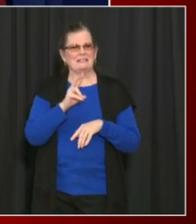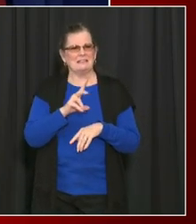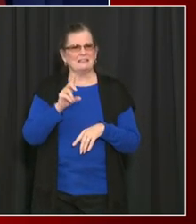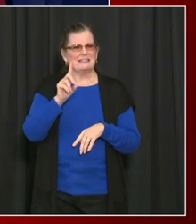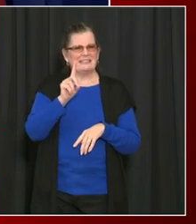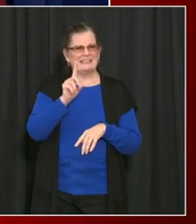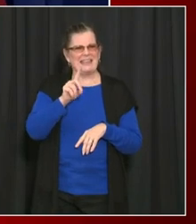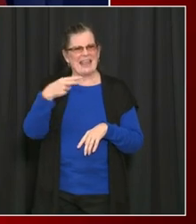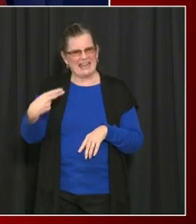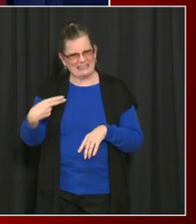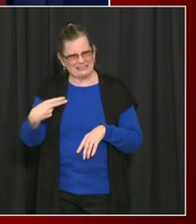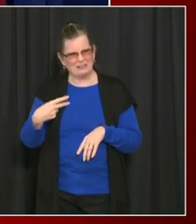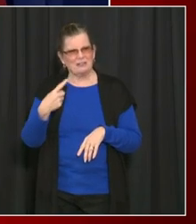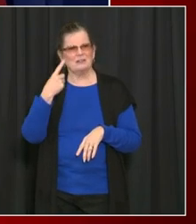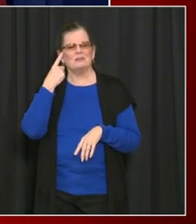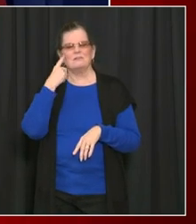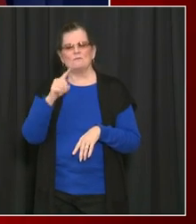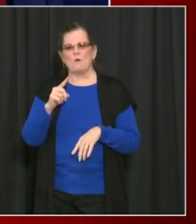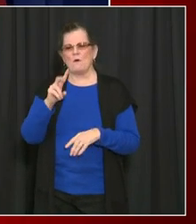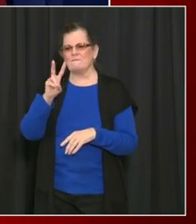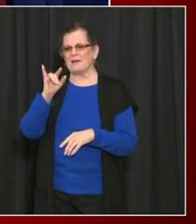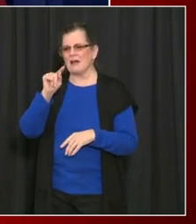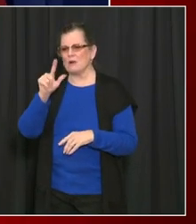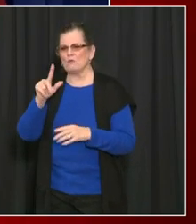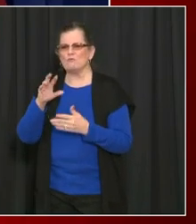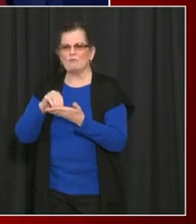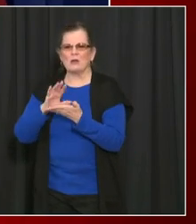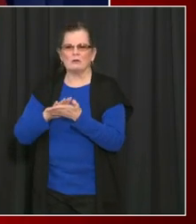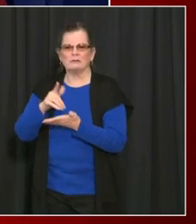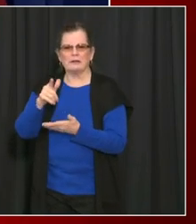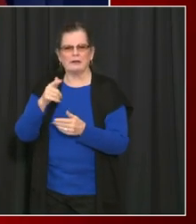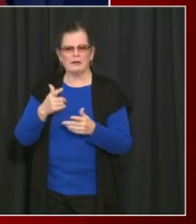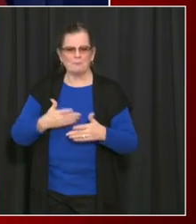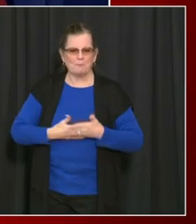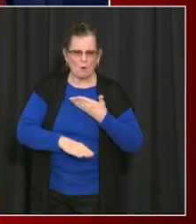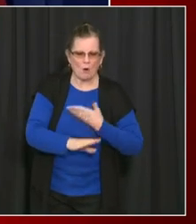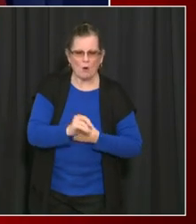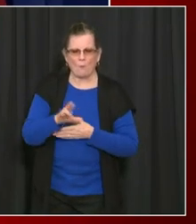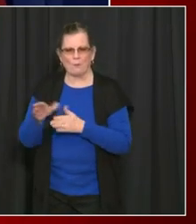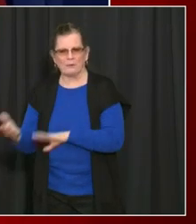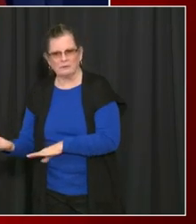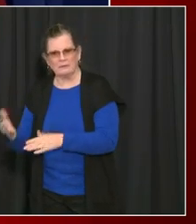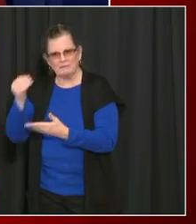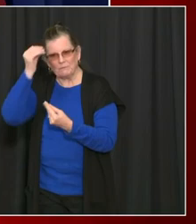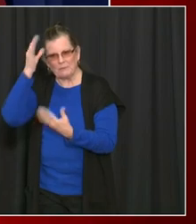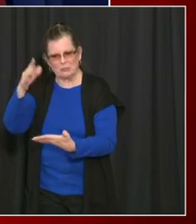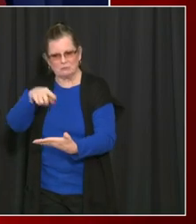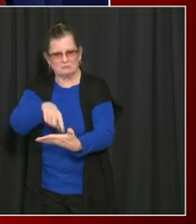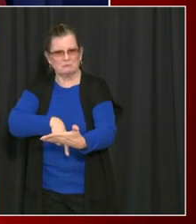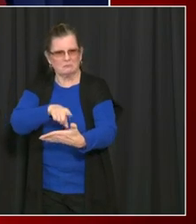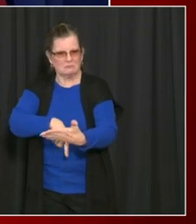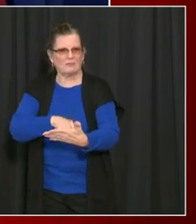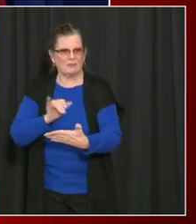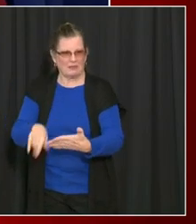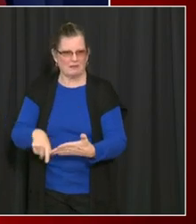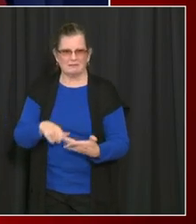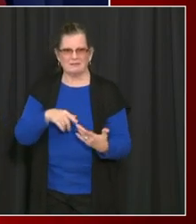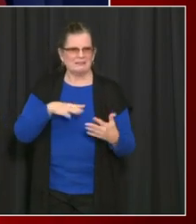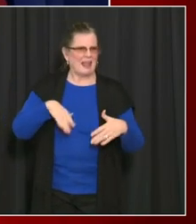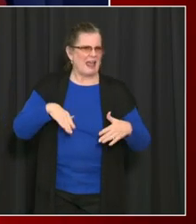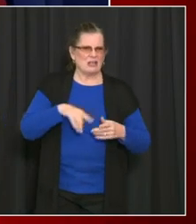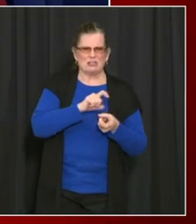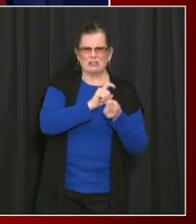records. So there are some that are listed on our website that have been modified. we have not changed our telework